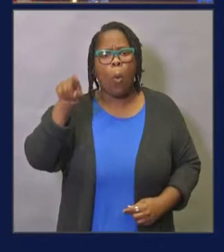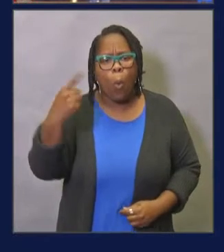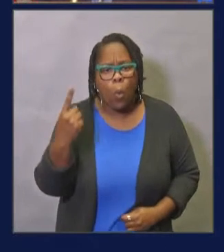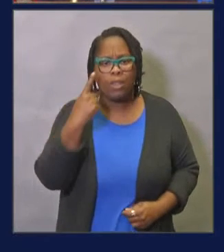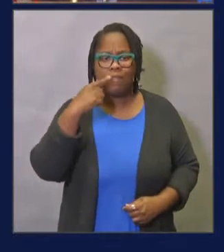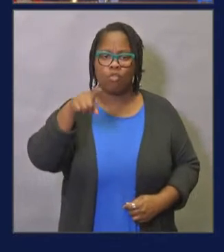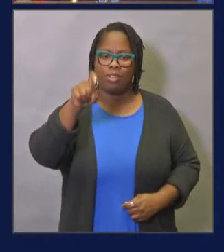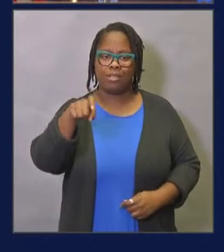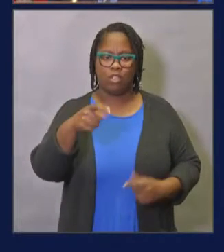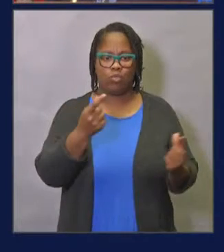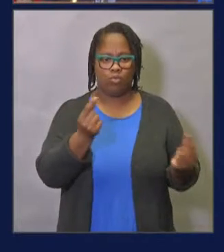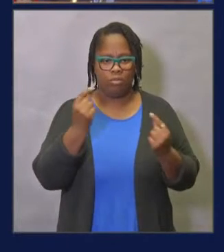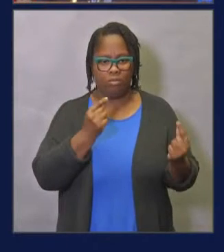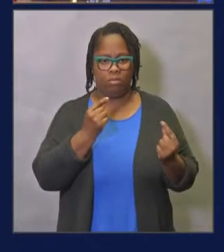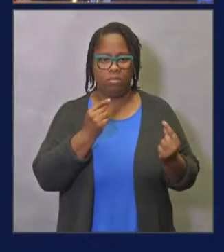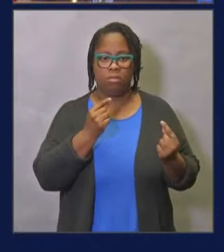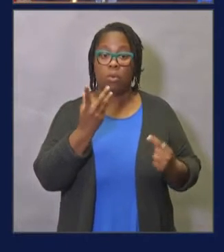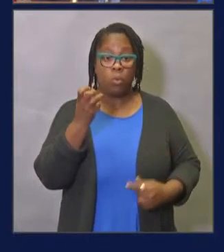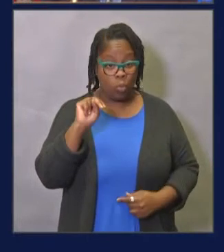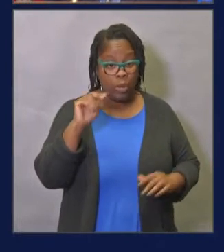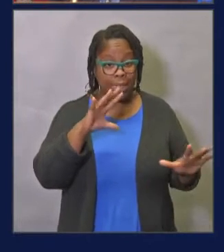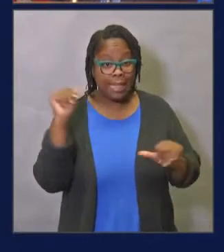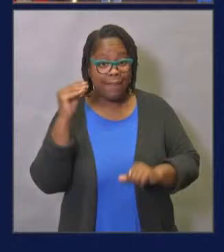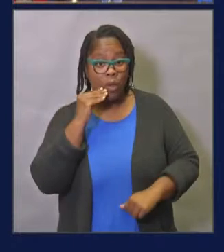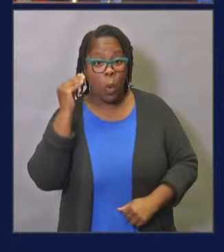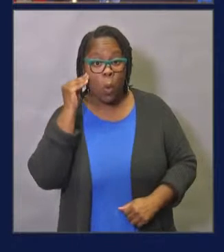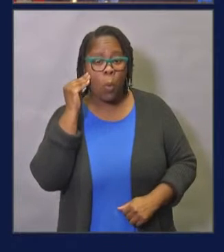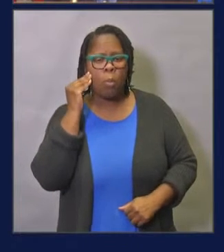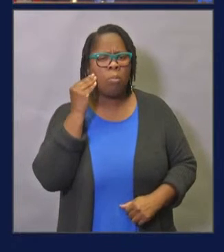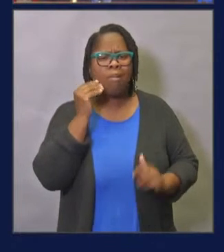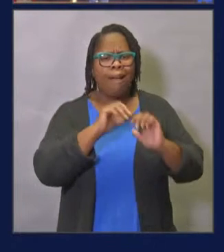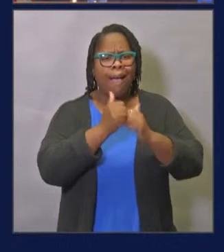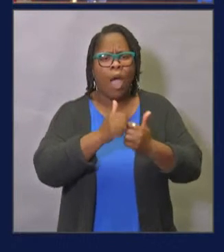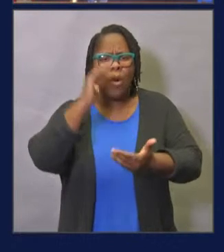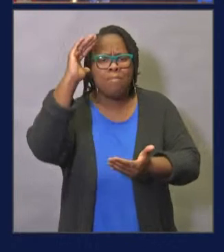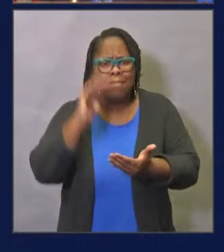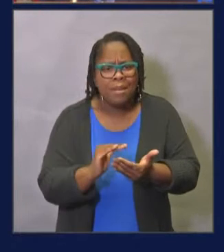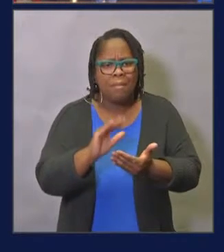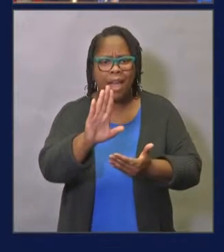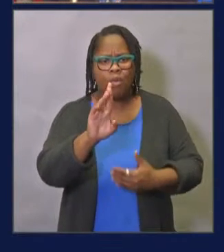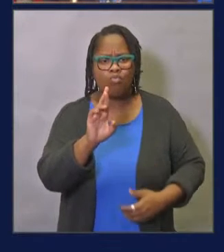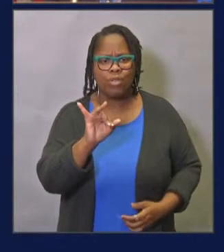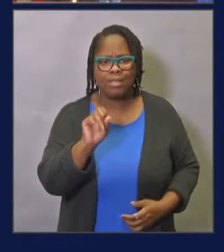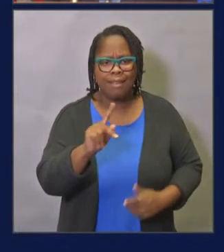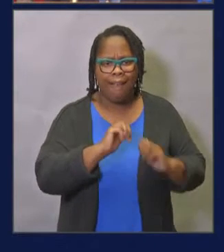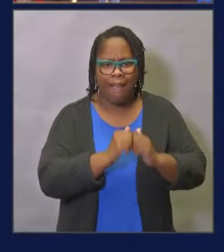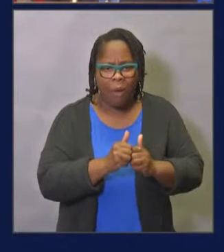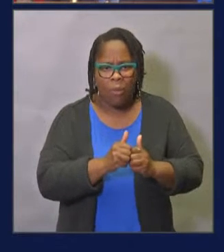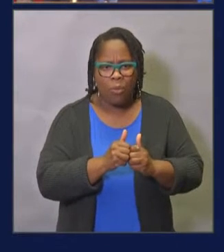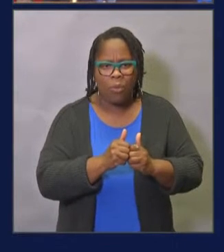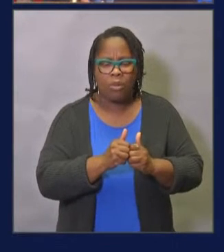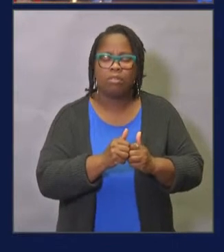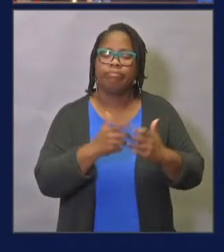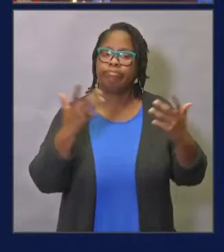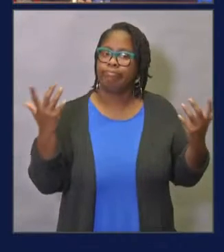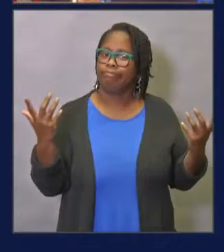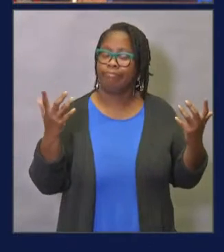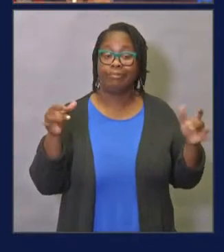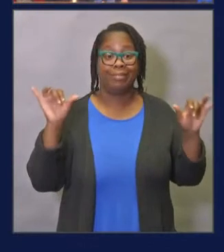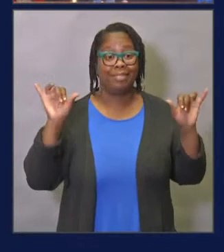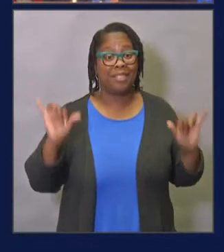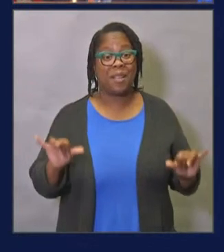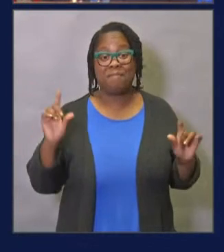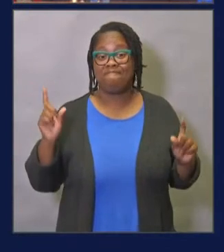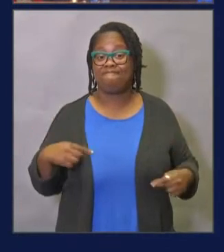activities. When we do leave our homes, there are also steps we can take to minimize the risk. Again, similar message,